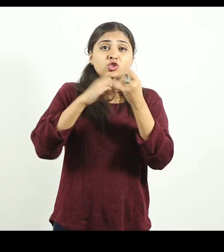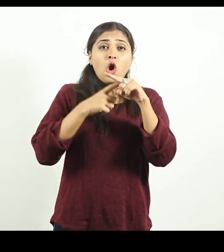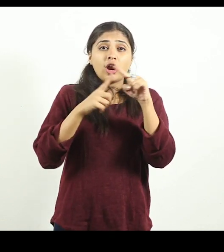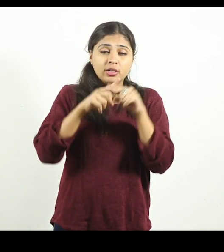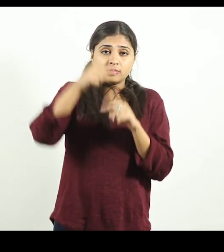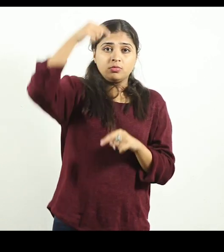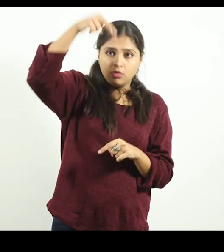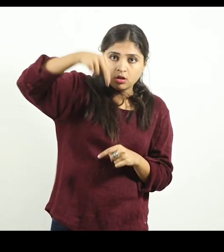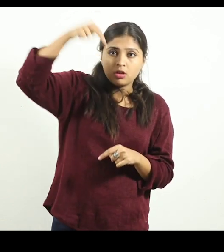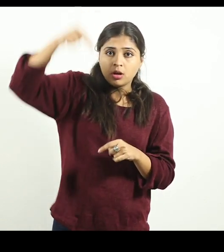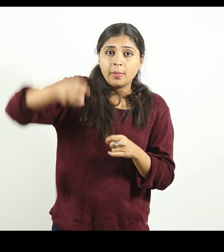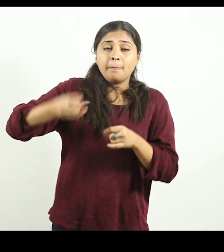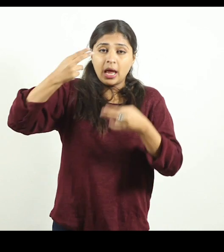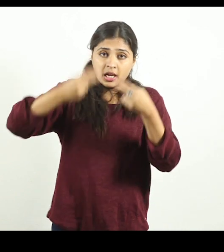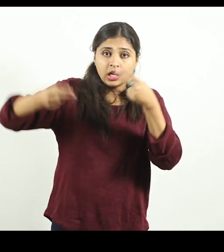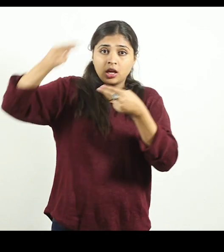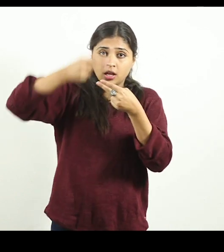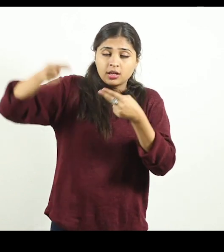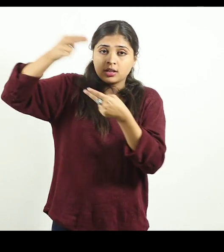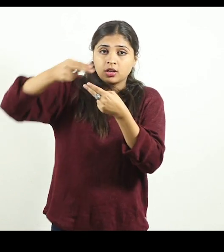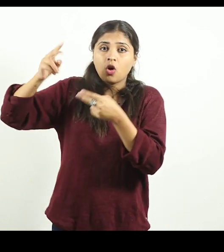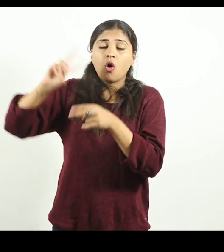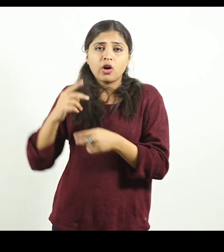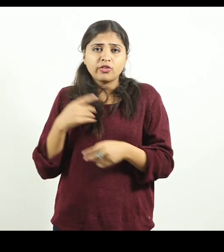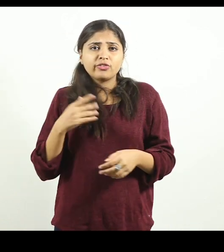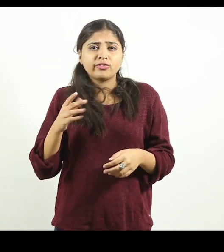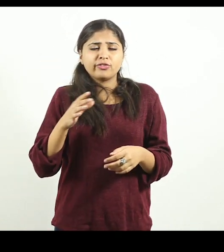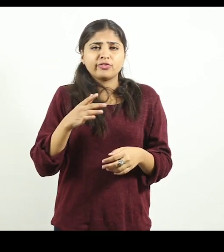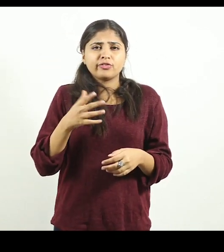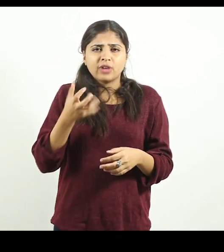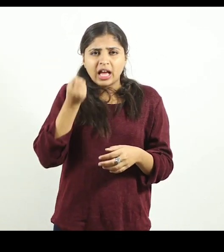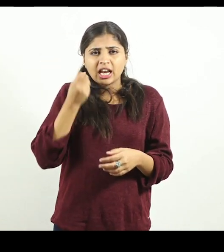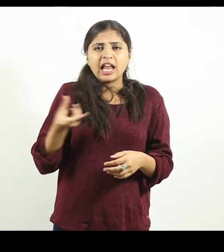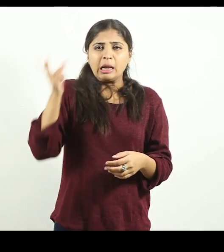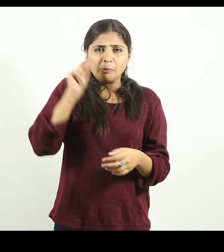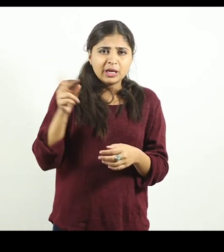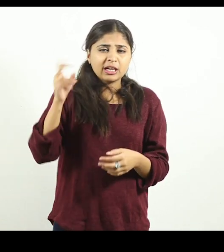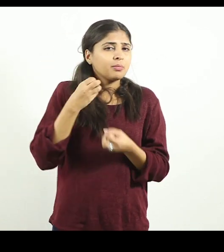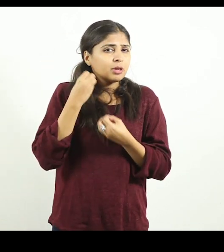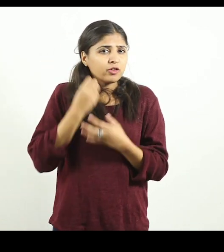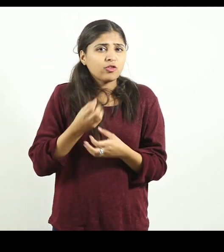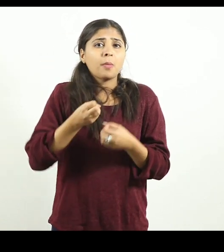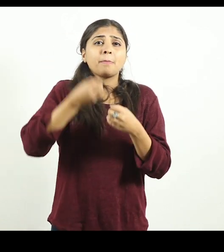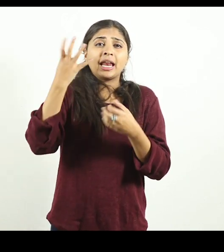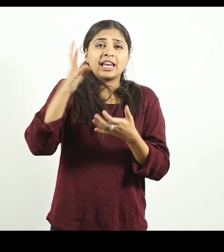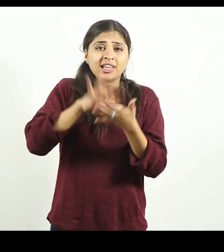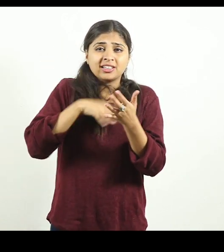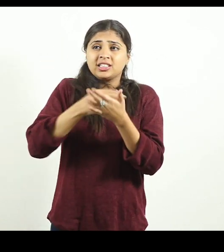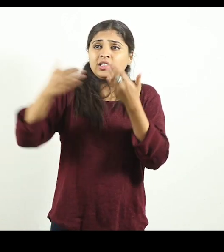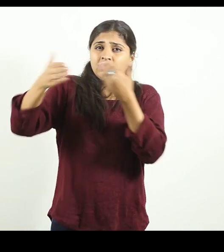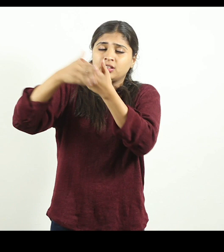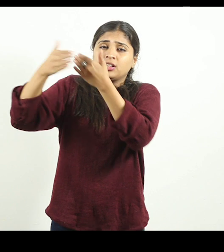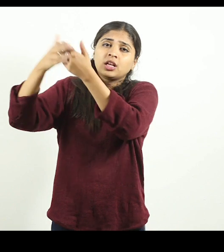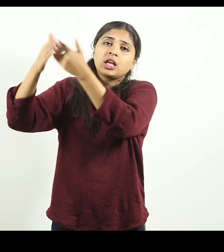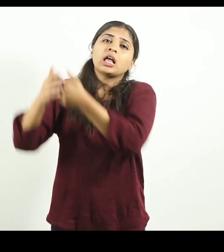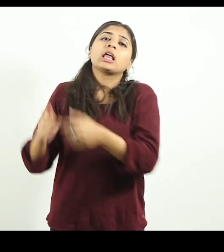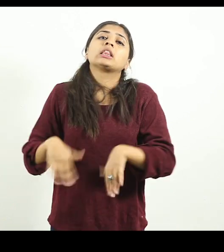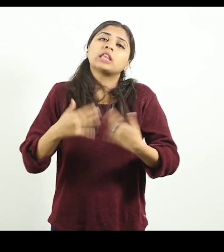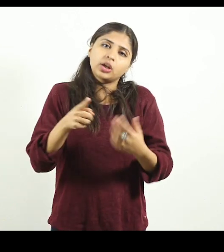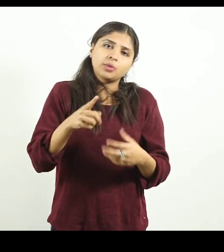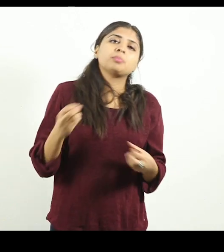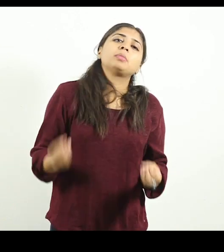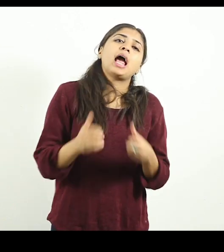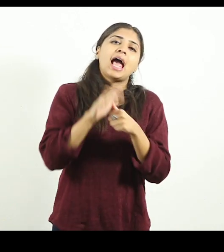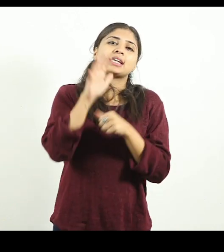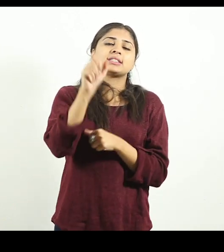many attributes against each piece of data, or if you find yourself repeating information across multiple worksheets, then it's time to